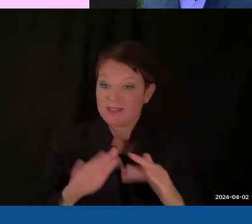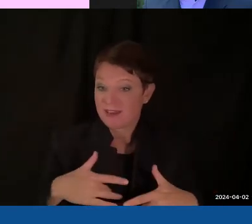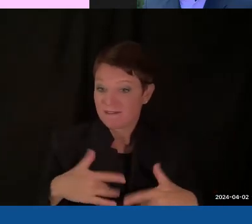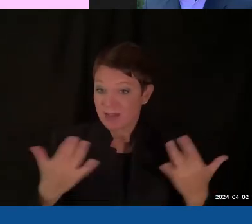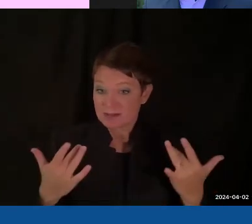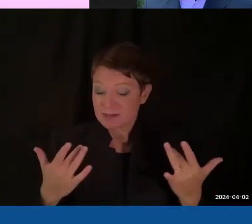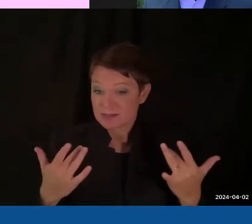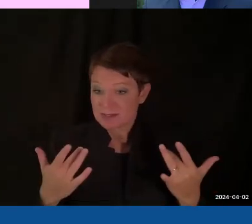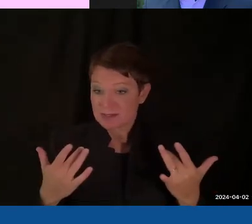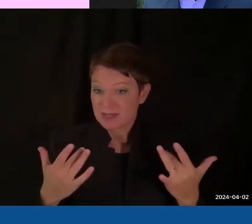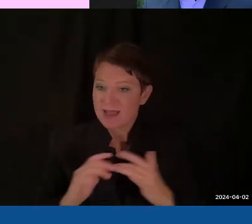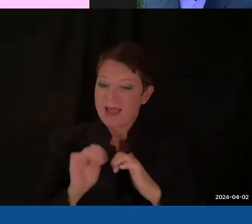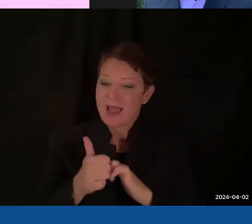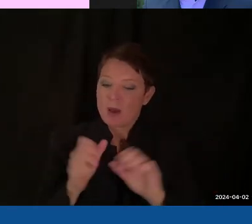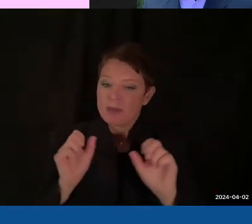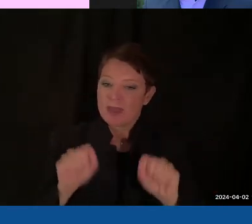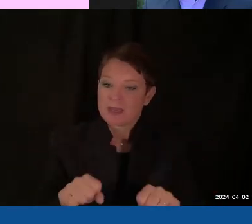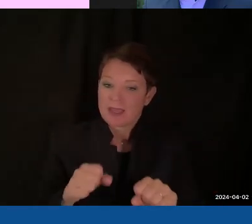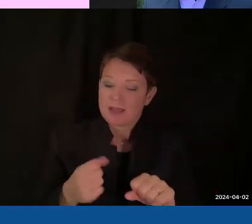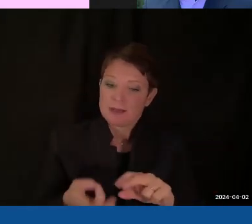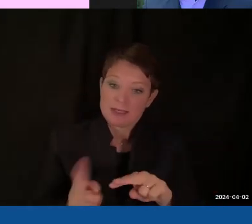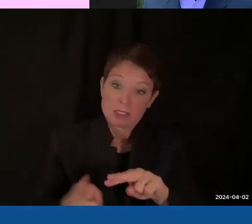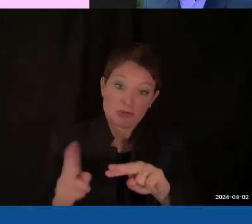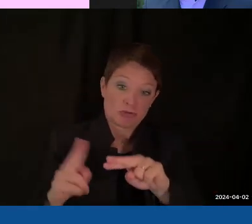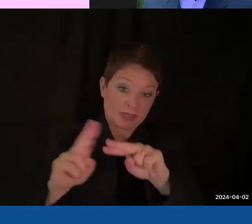events, and how that might be increased.